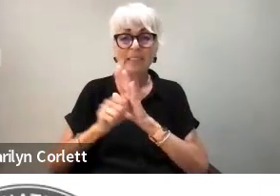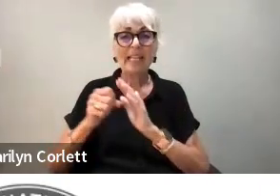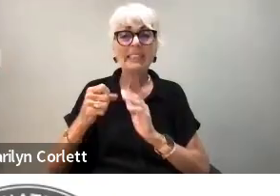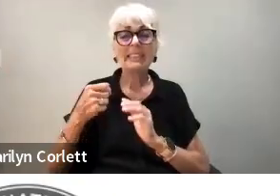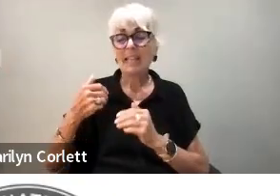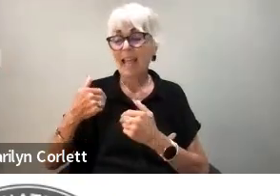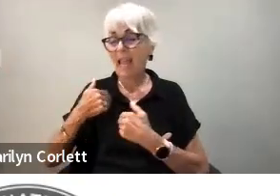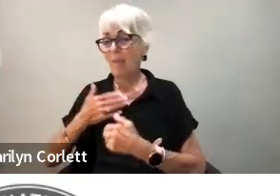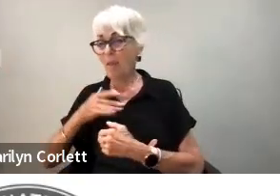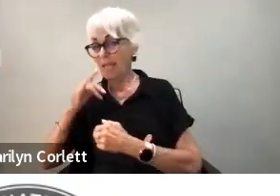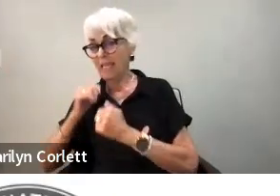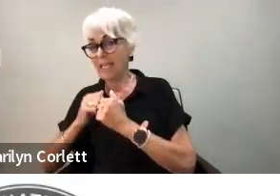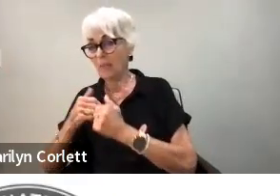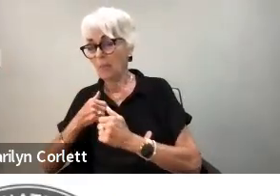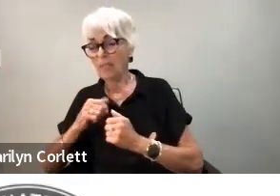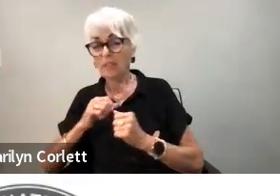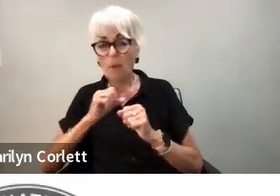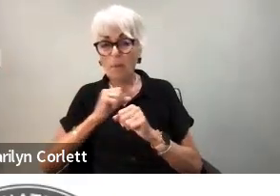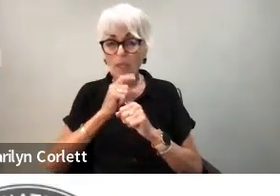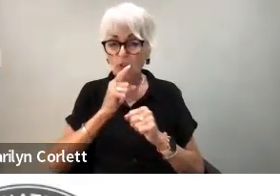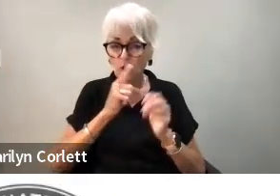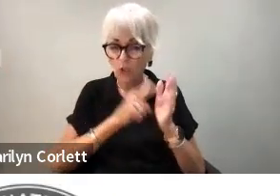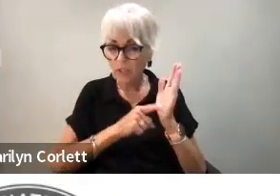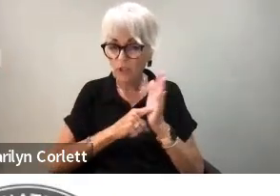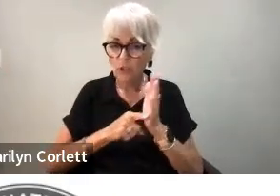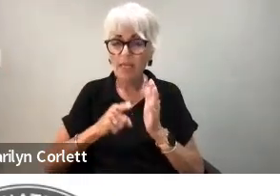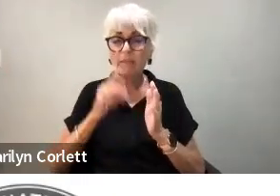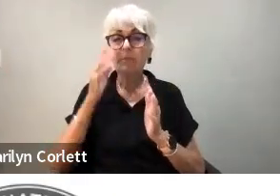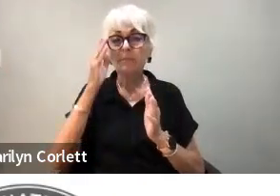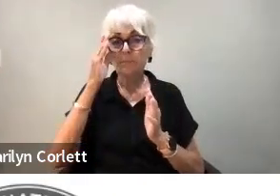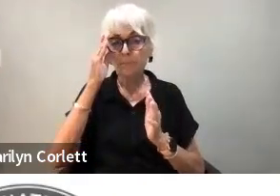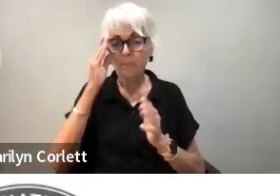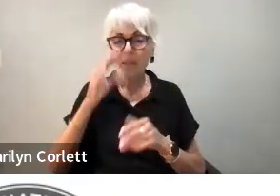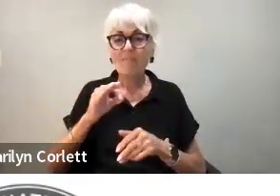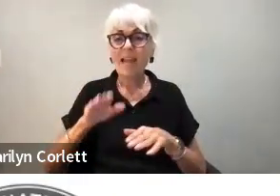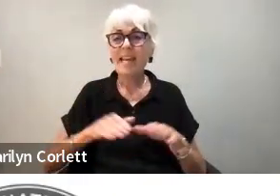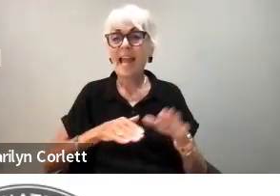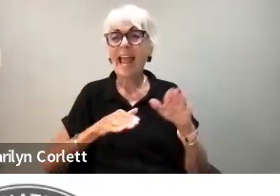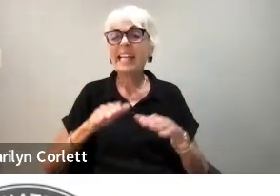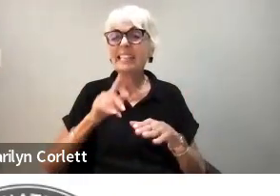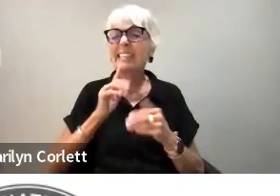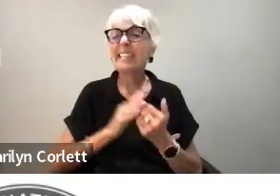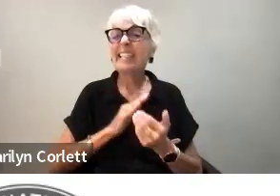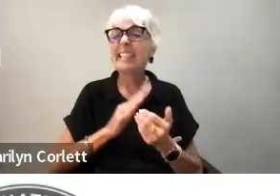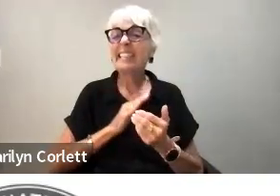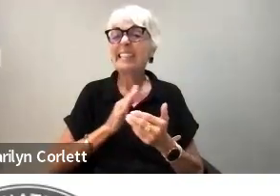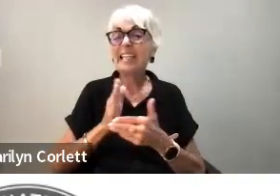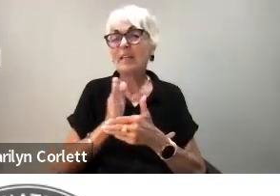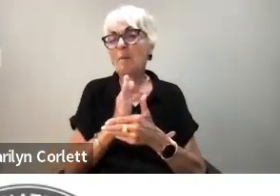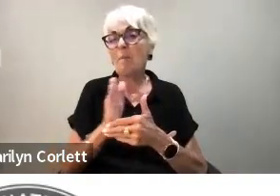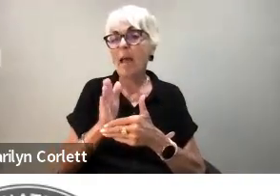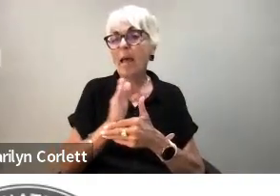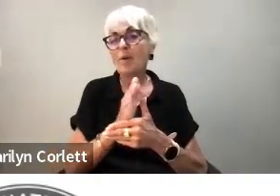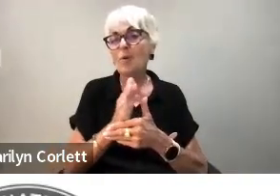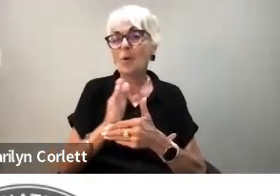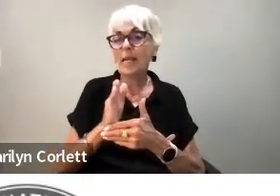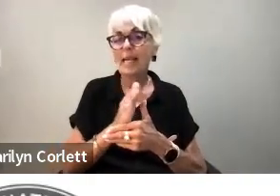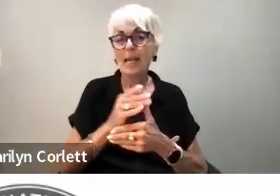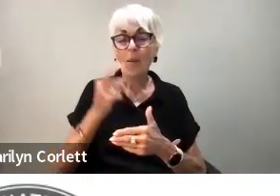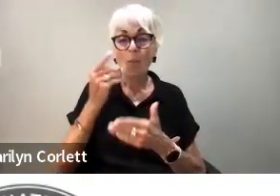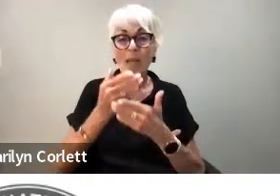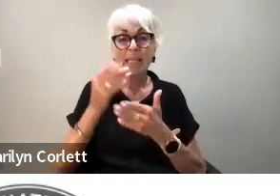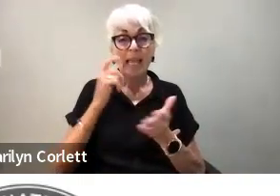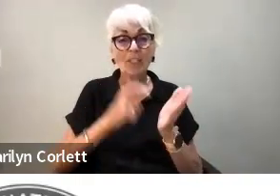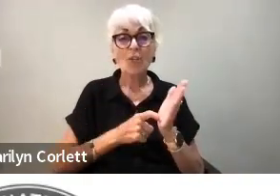kids with me, and we made sure to find hikes that were like easy to moderate. Thing to